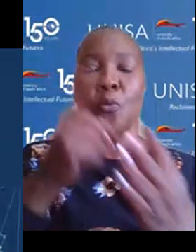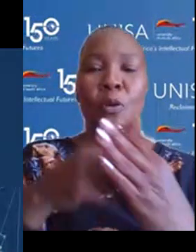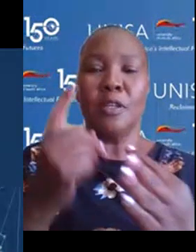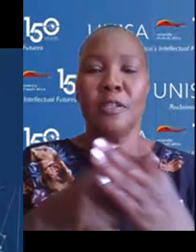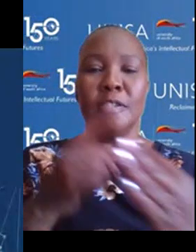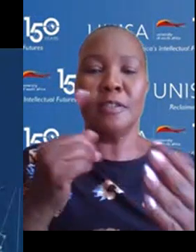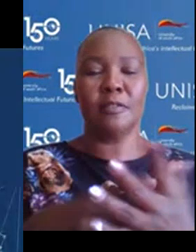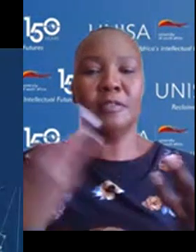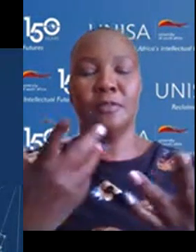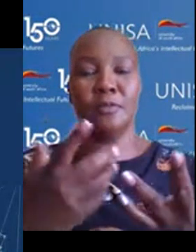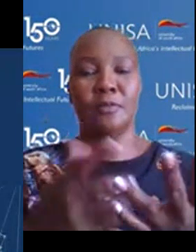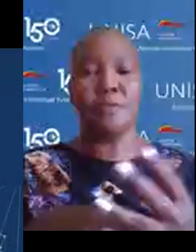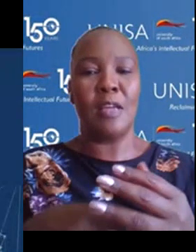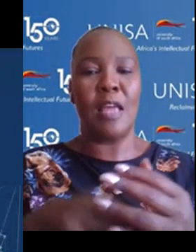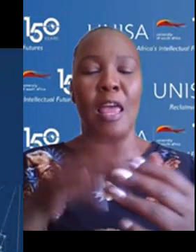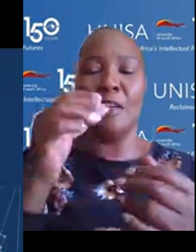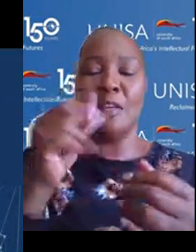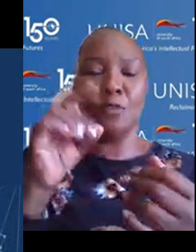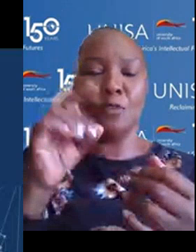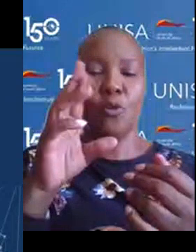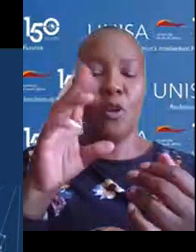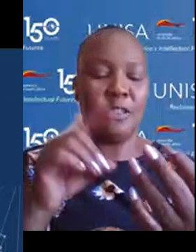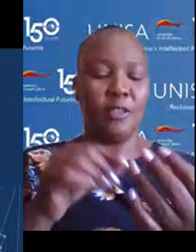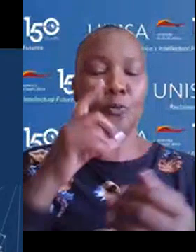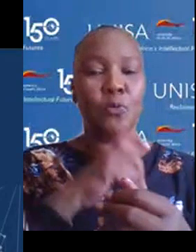Android users.